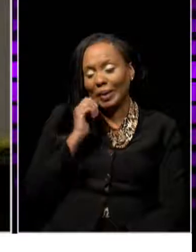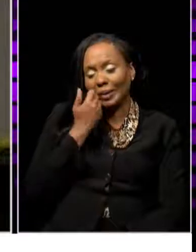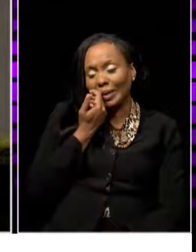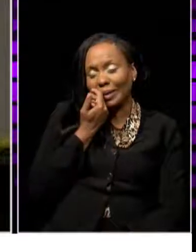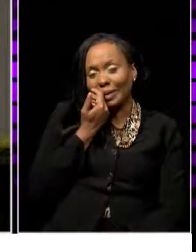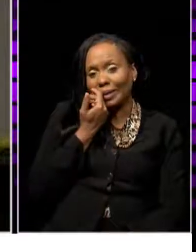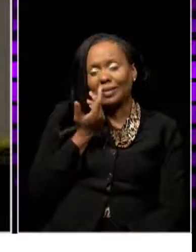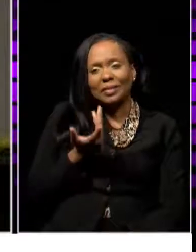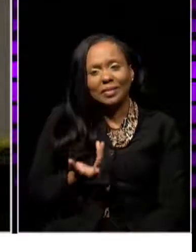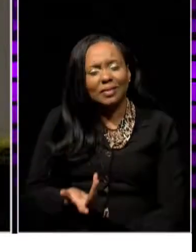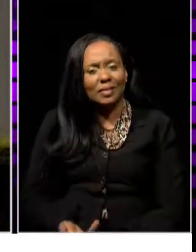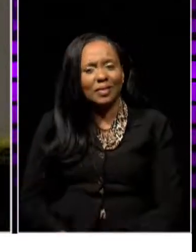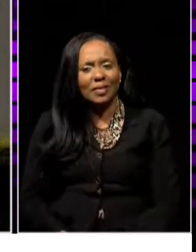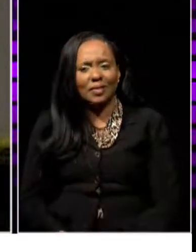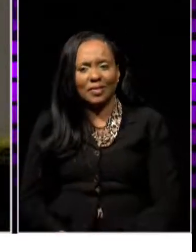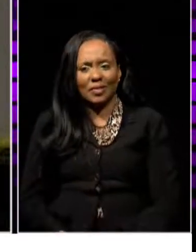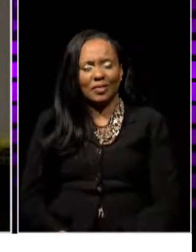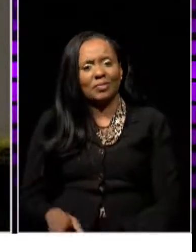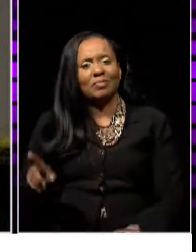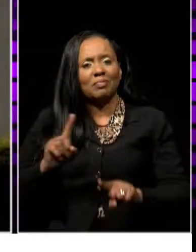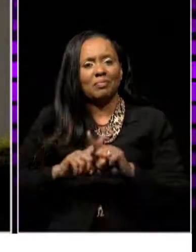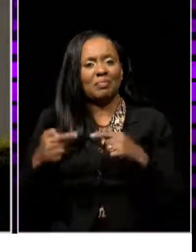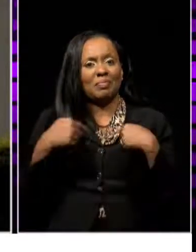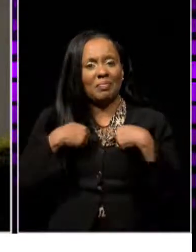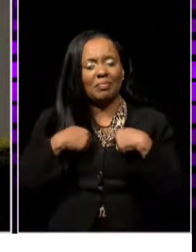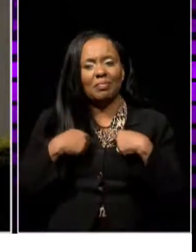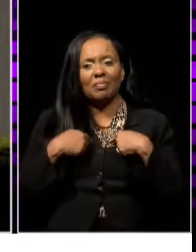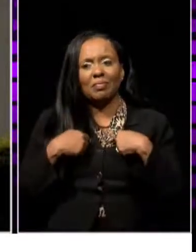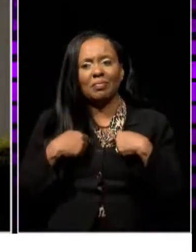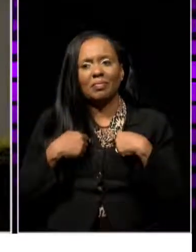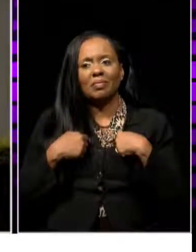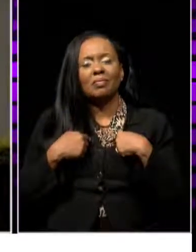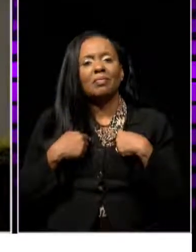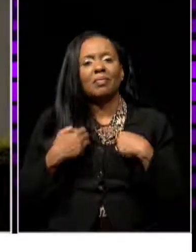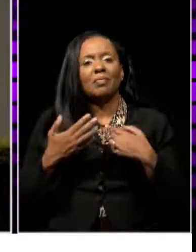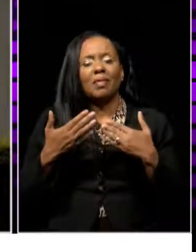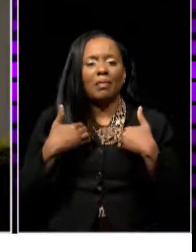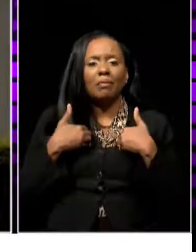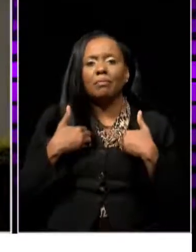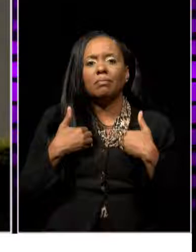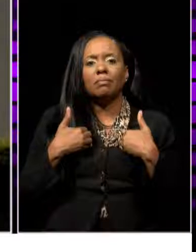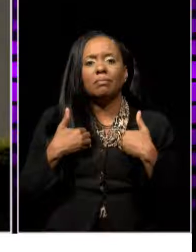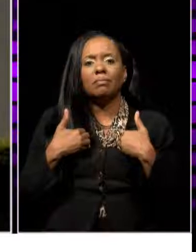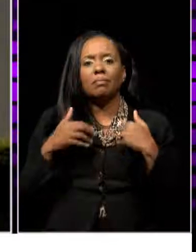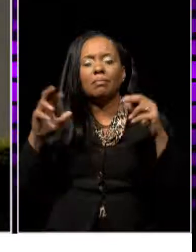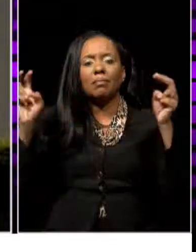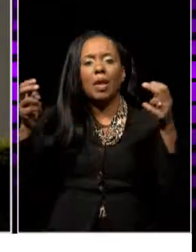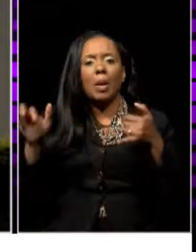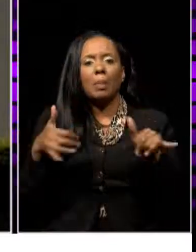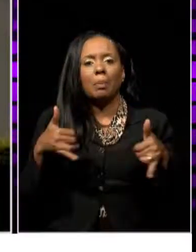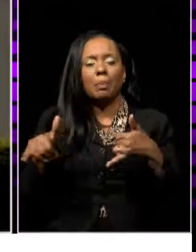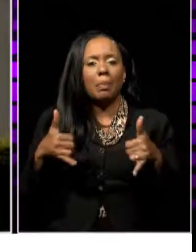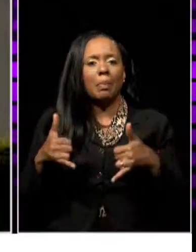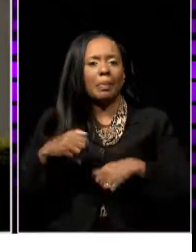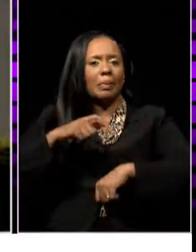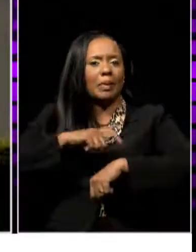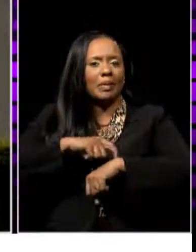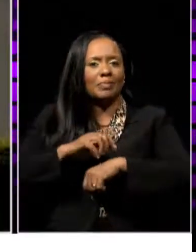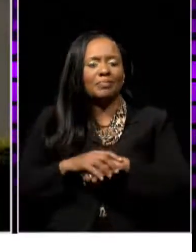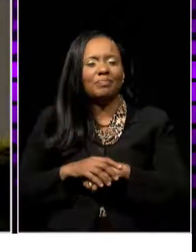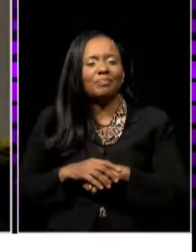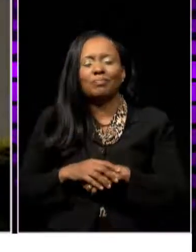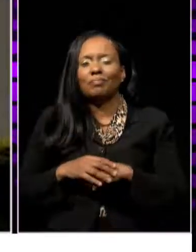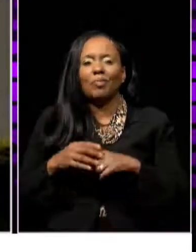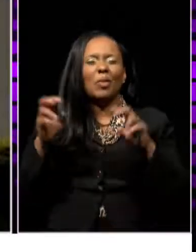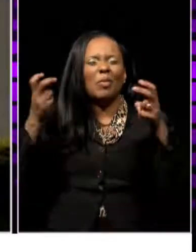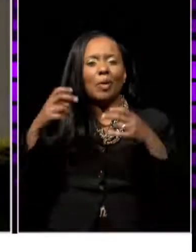a balance of giving them what I call a play date time online, because that is as much as I can facilitate,